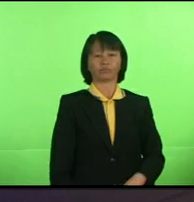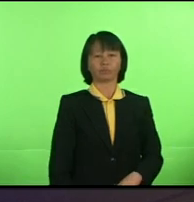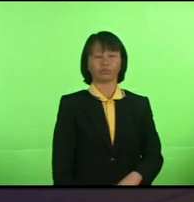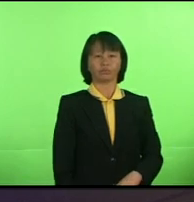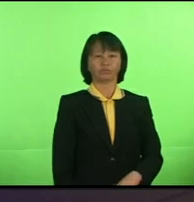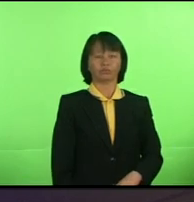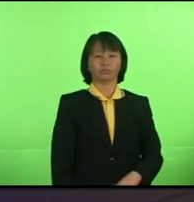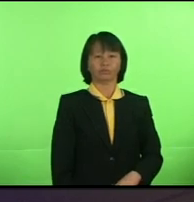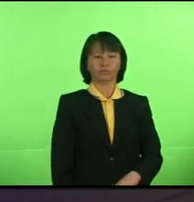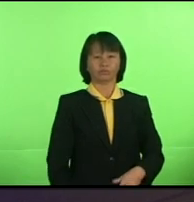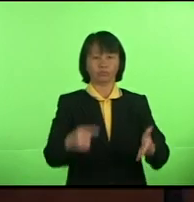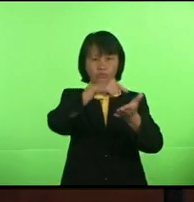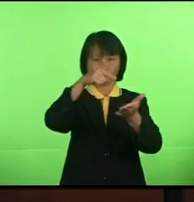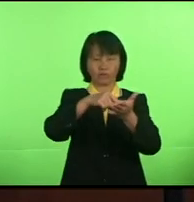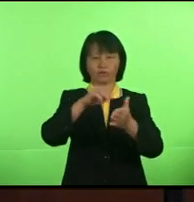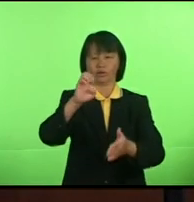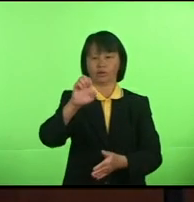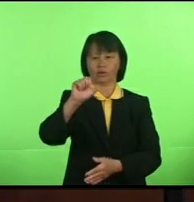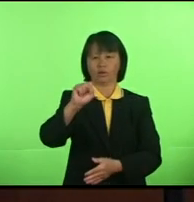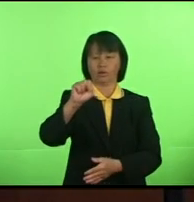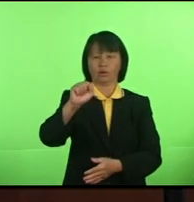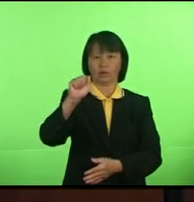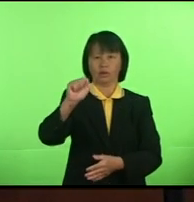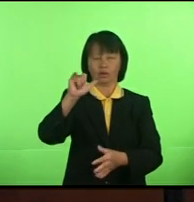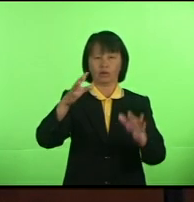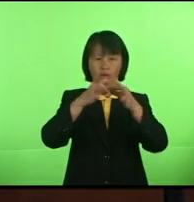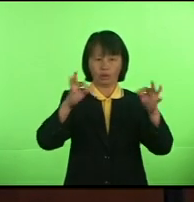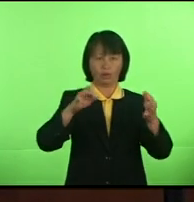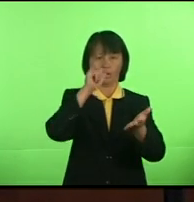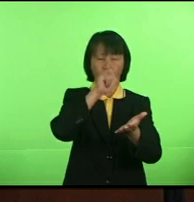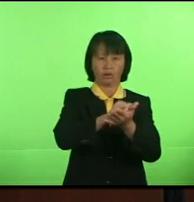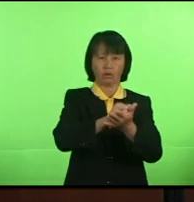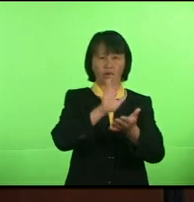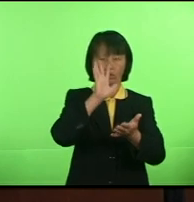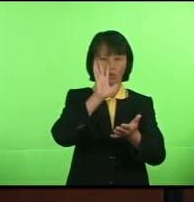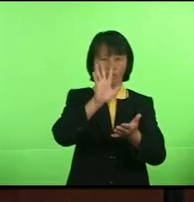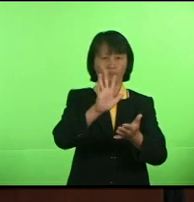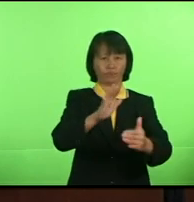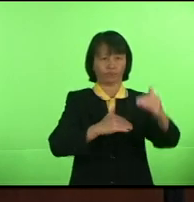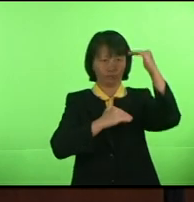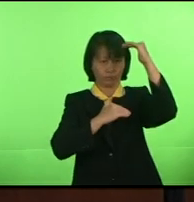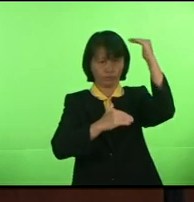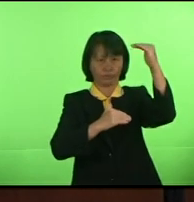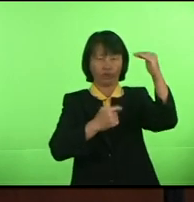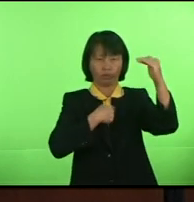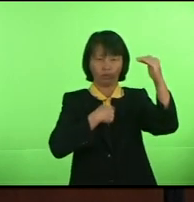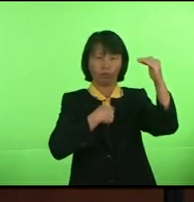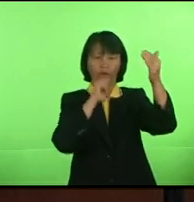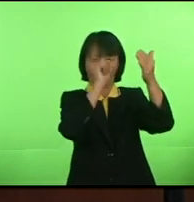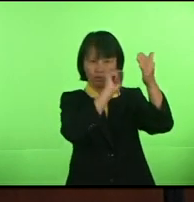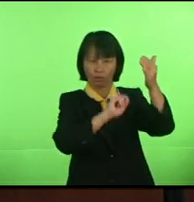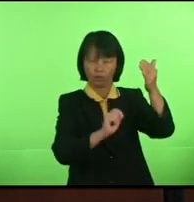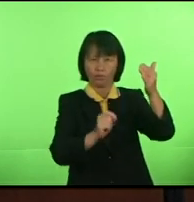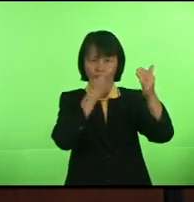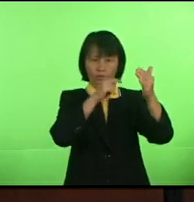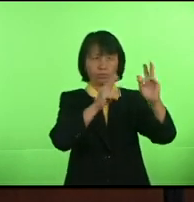In this type of essay, your topic sentence would be your stand, yeah, or the position you are taking